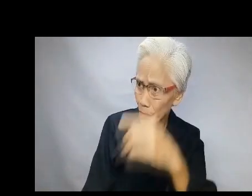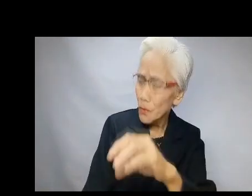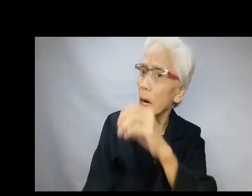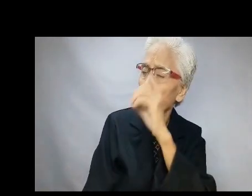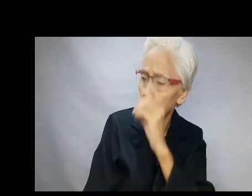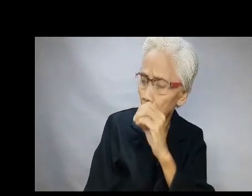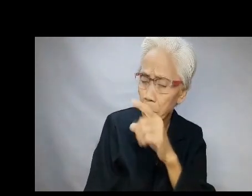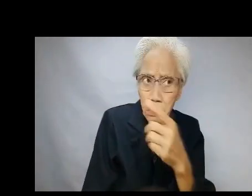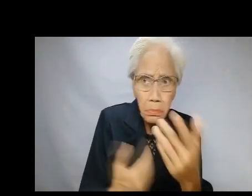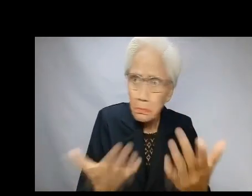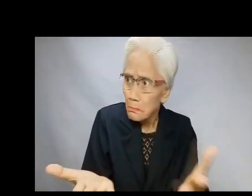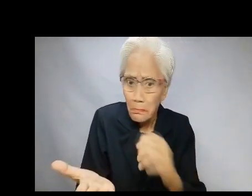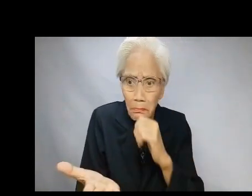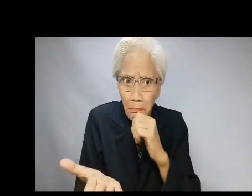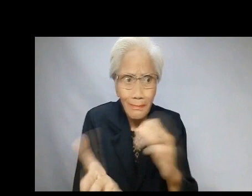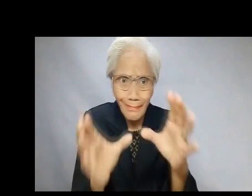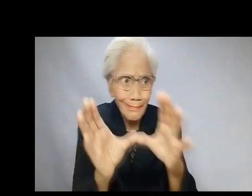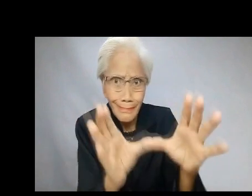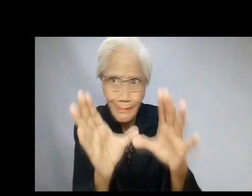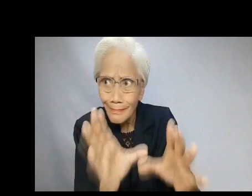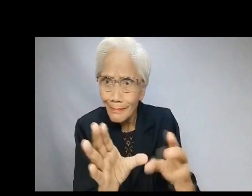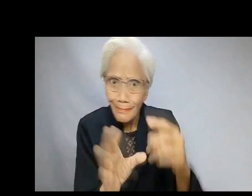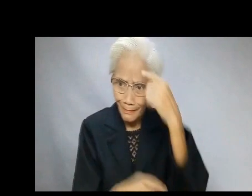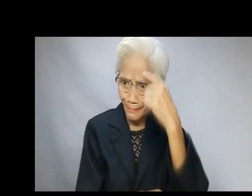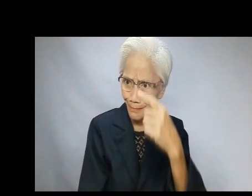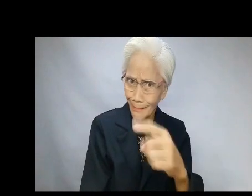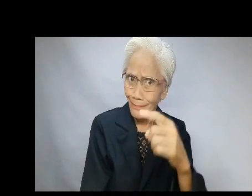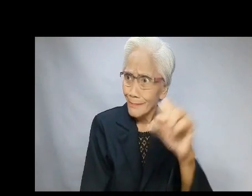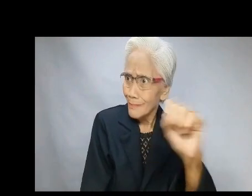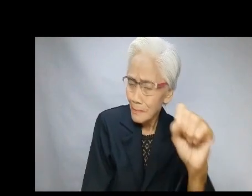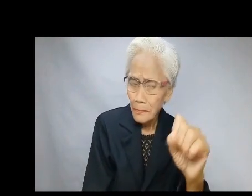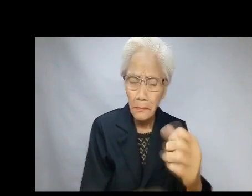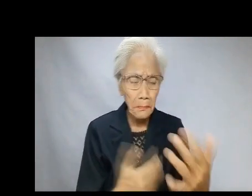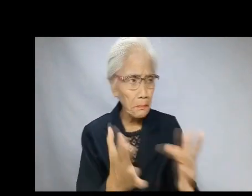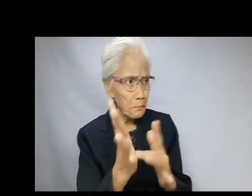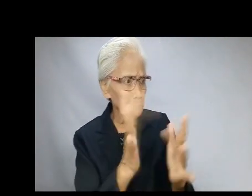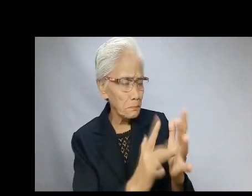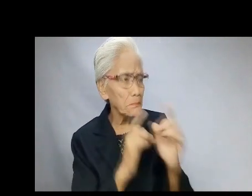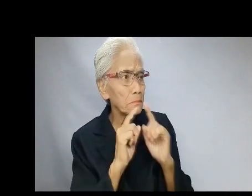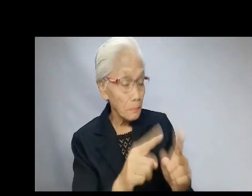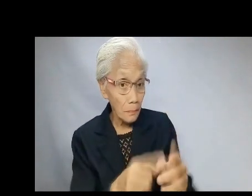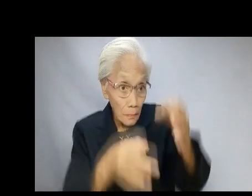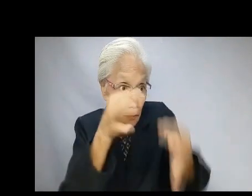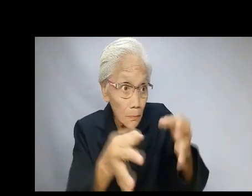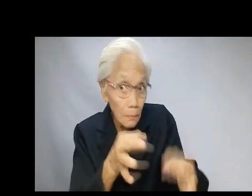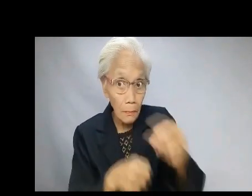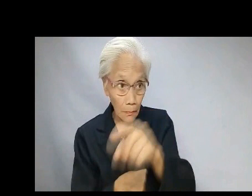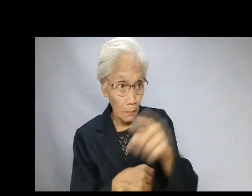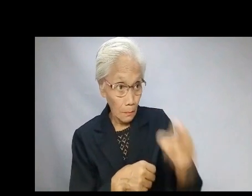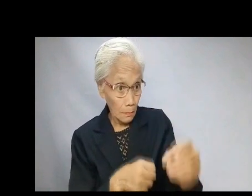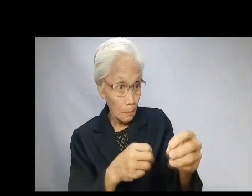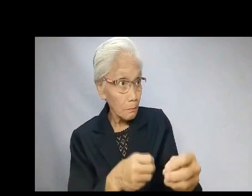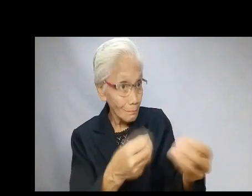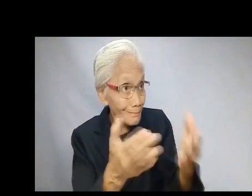For Jews use nothing in common with Samaritans." Jesus answered and said to her, "If you knew the gift of